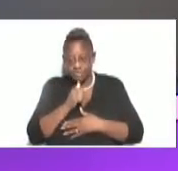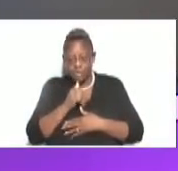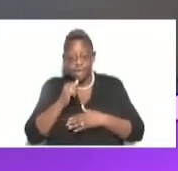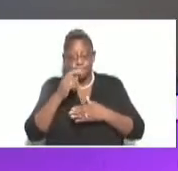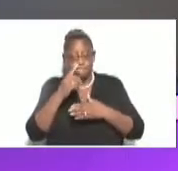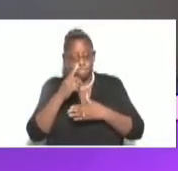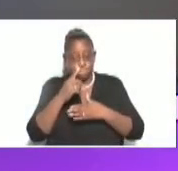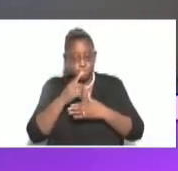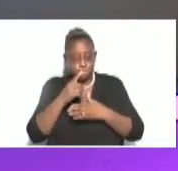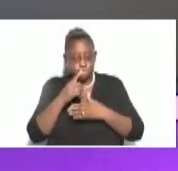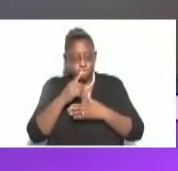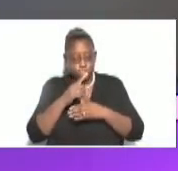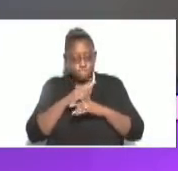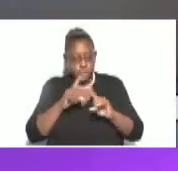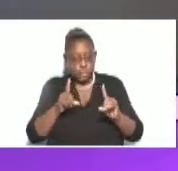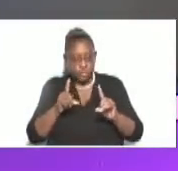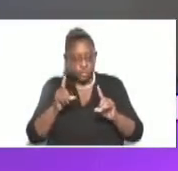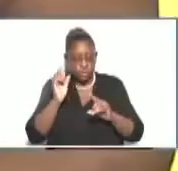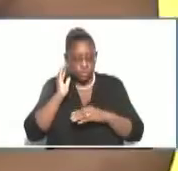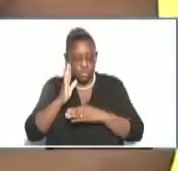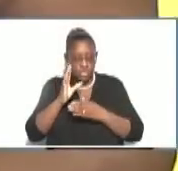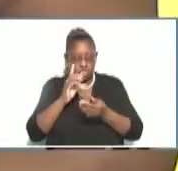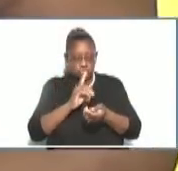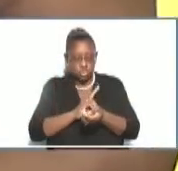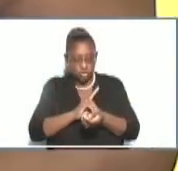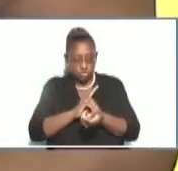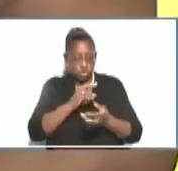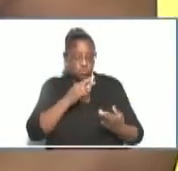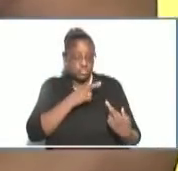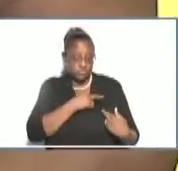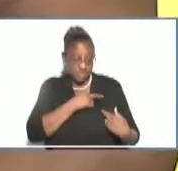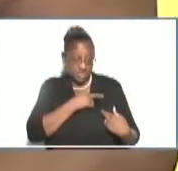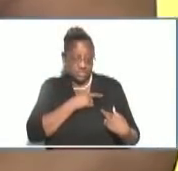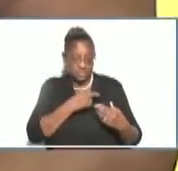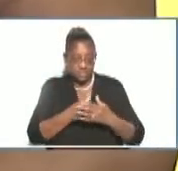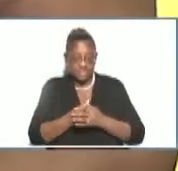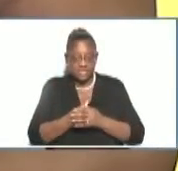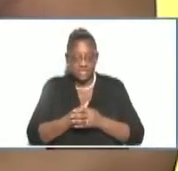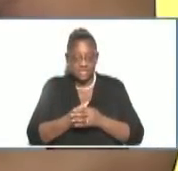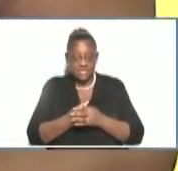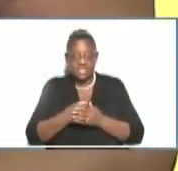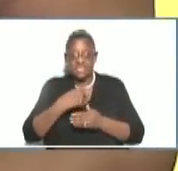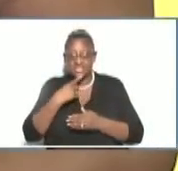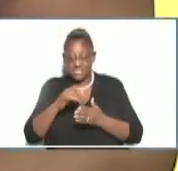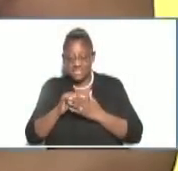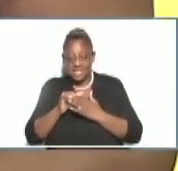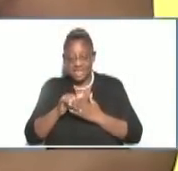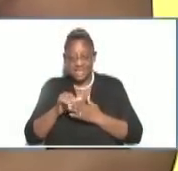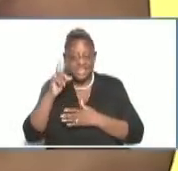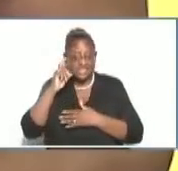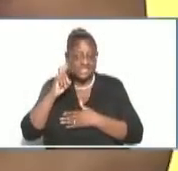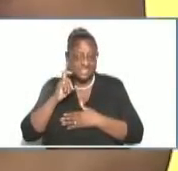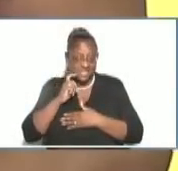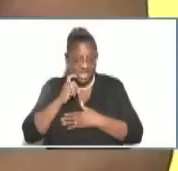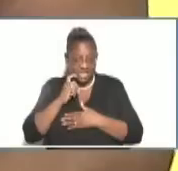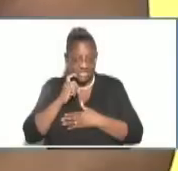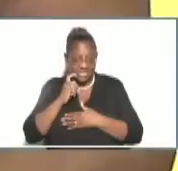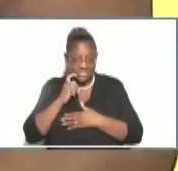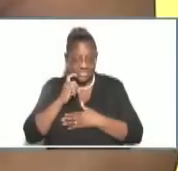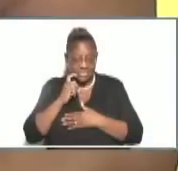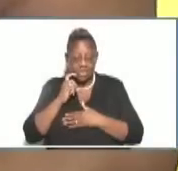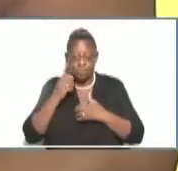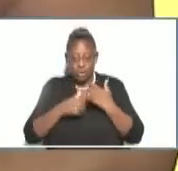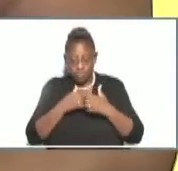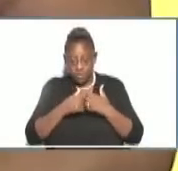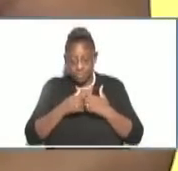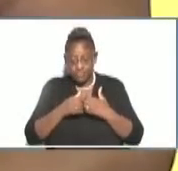doctors should be held accountable. There's an onus in the law, in the Sexual Offences Act, to report. So